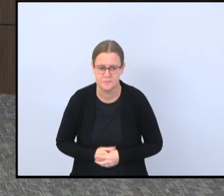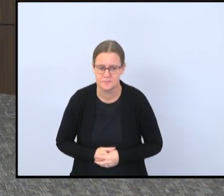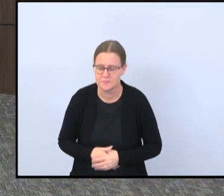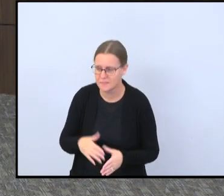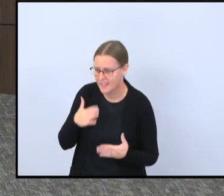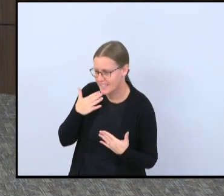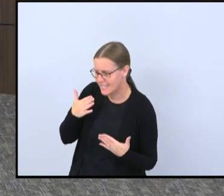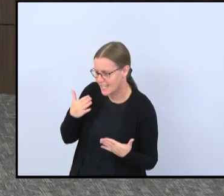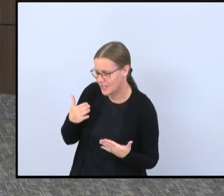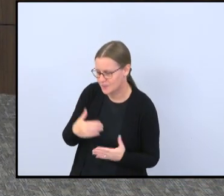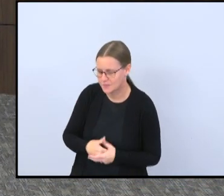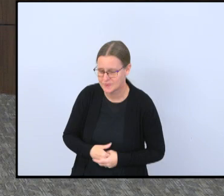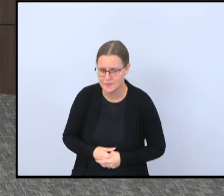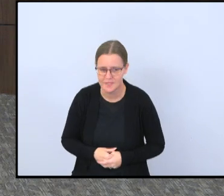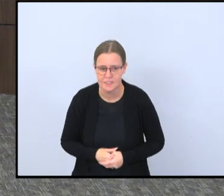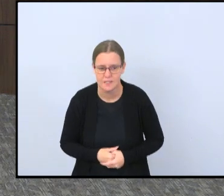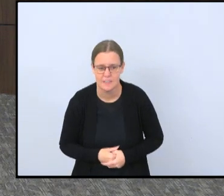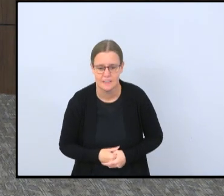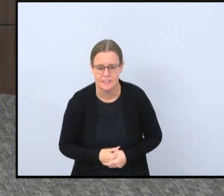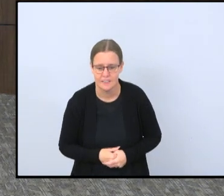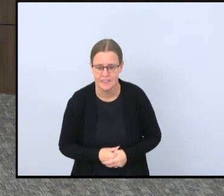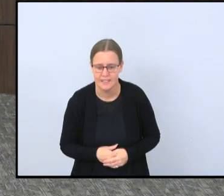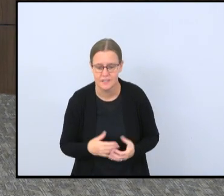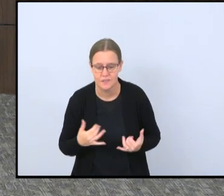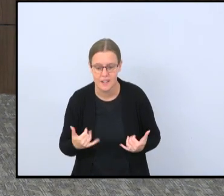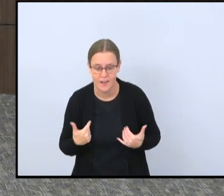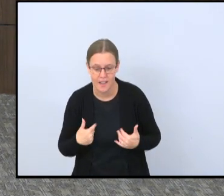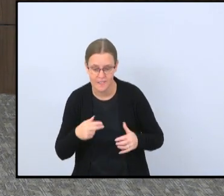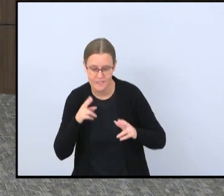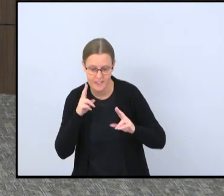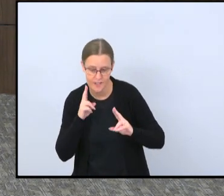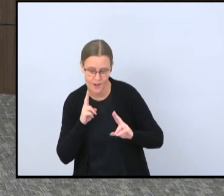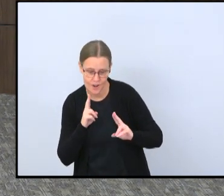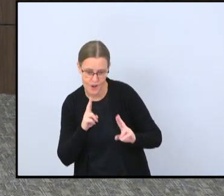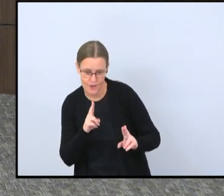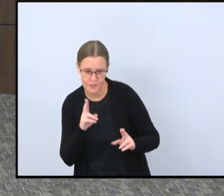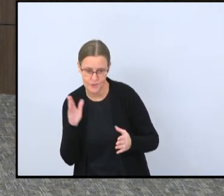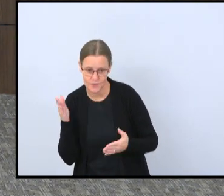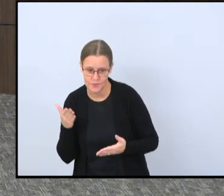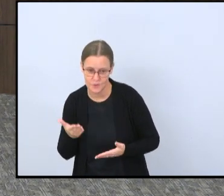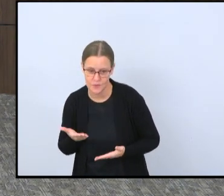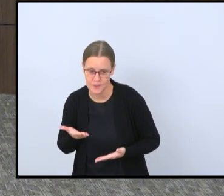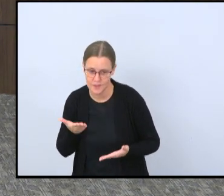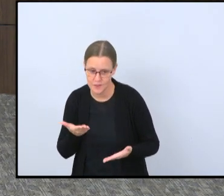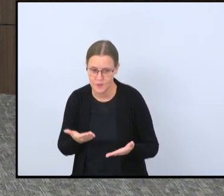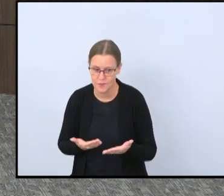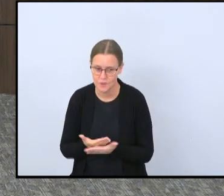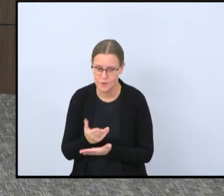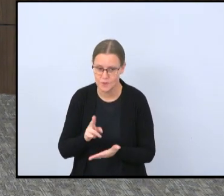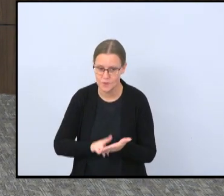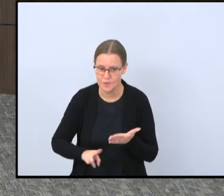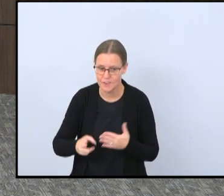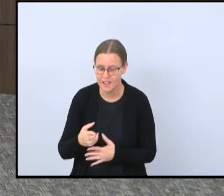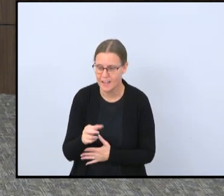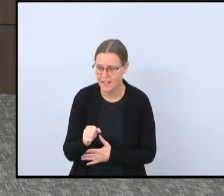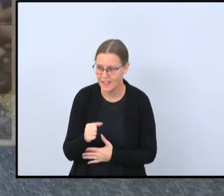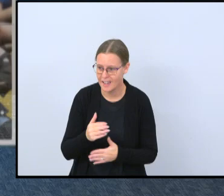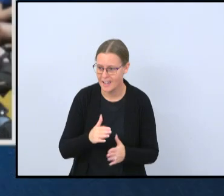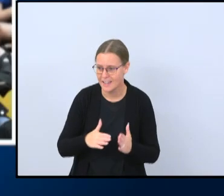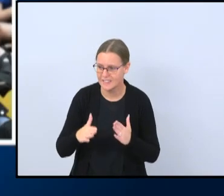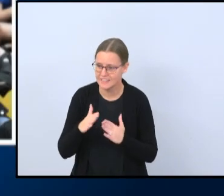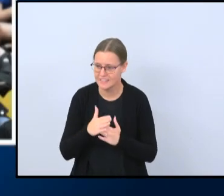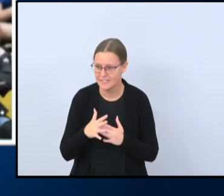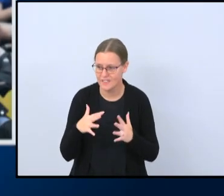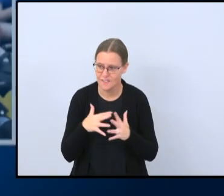Thank you, trustees. At this time, I do have the honor of introducing the new University High School head football